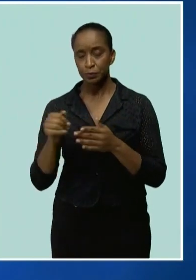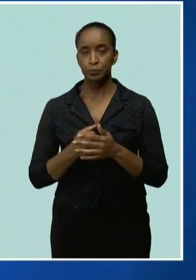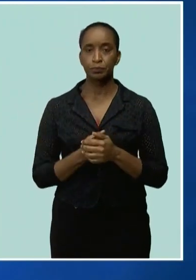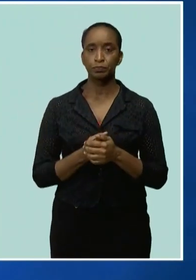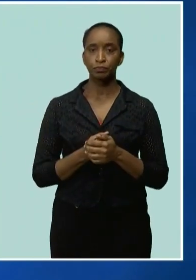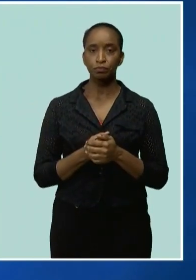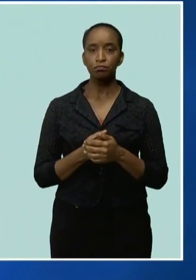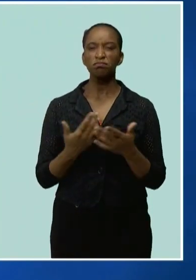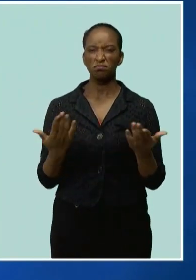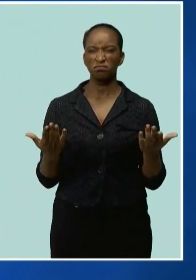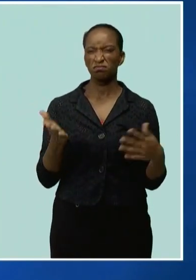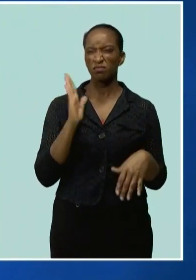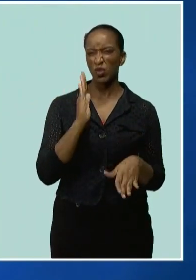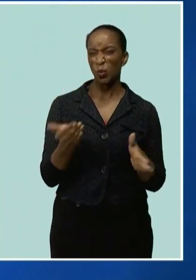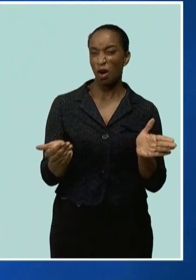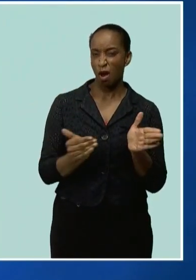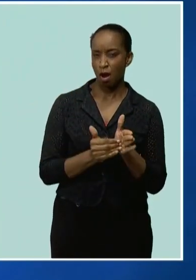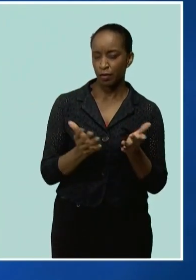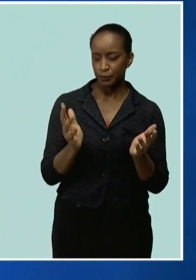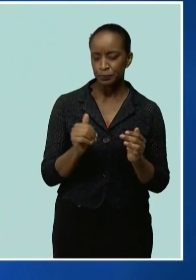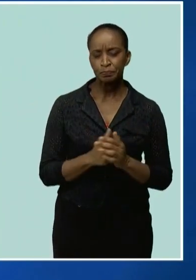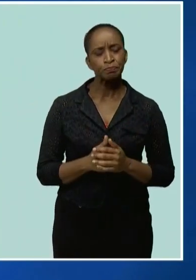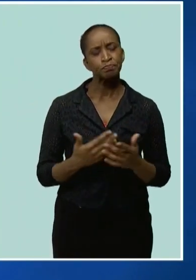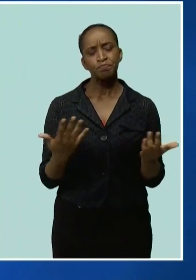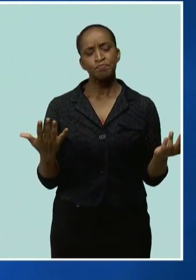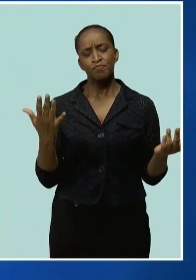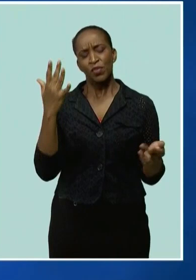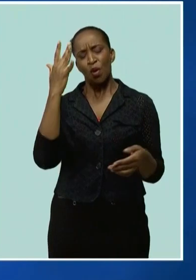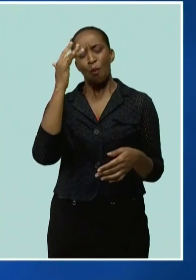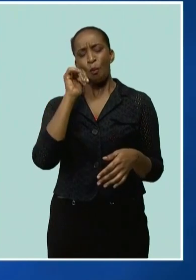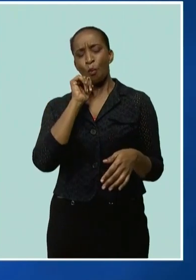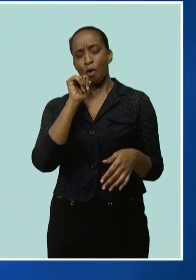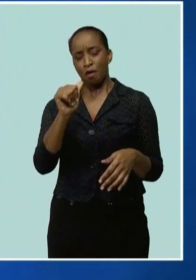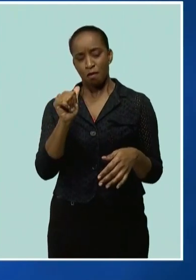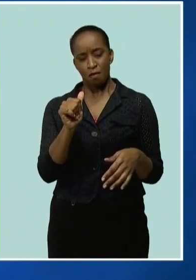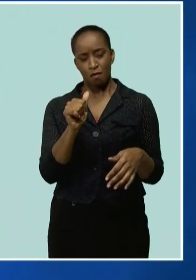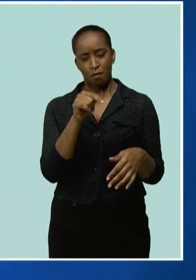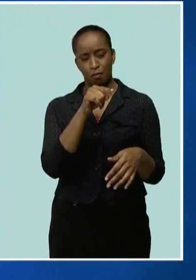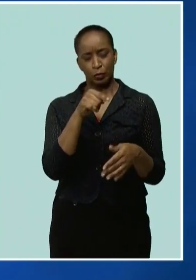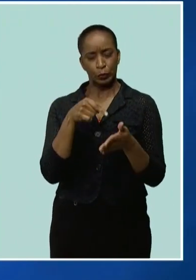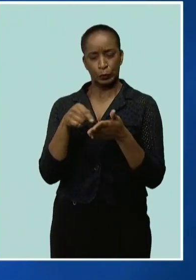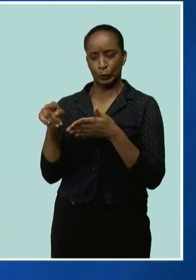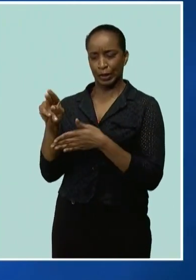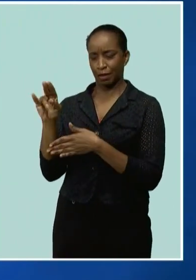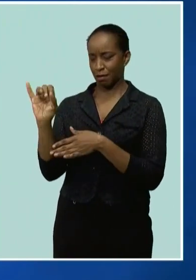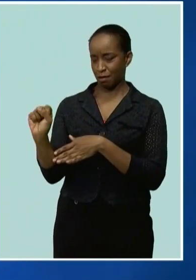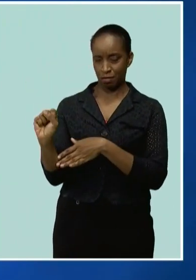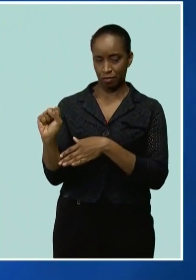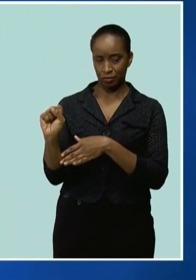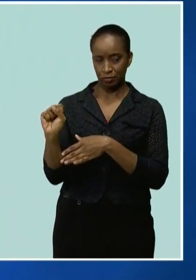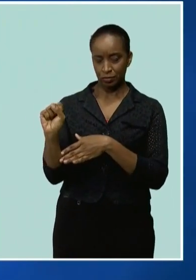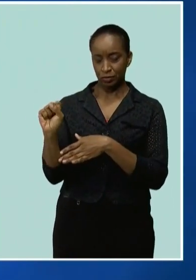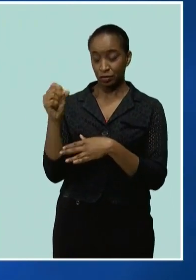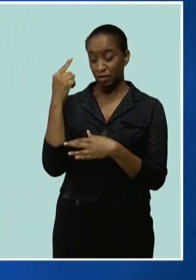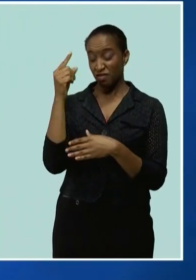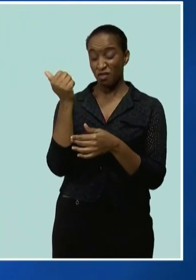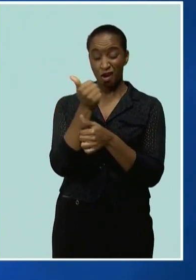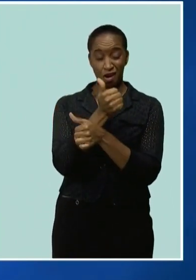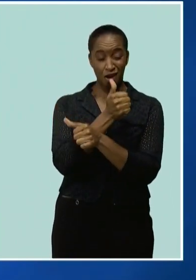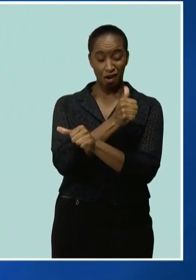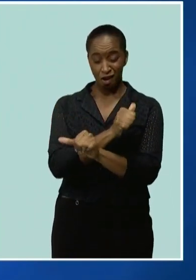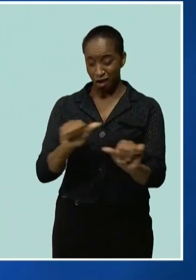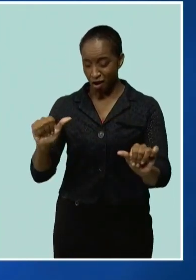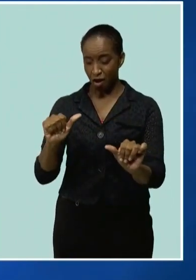And I repeat it. Why, when I didn't pay national insurance contributions for a